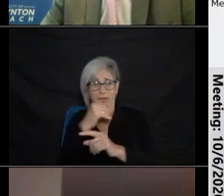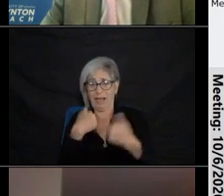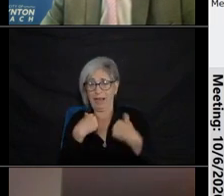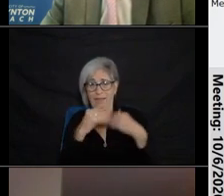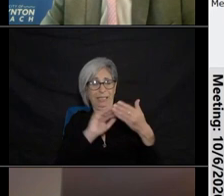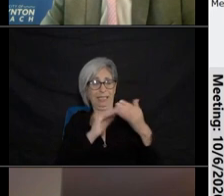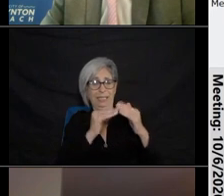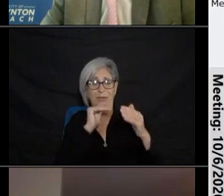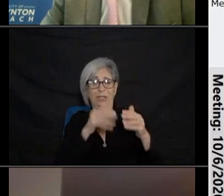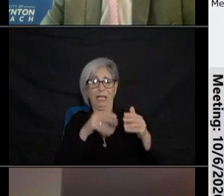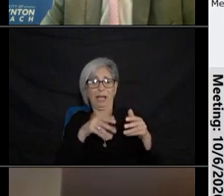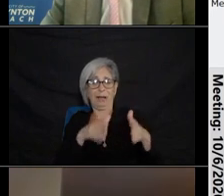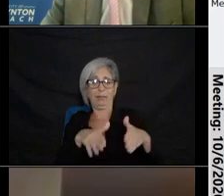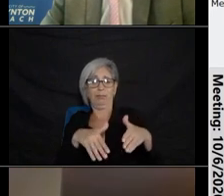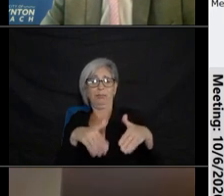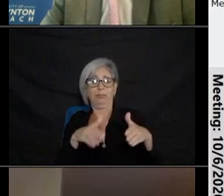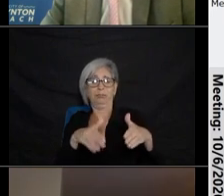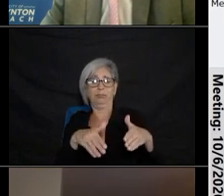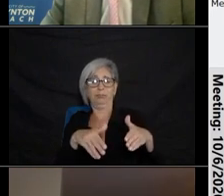not issue a permit